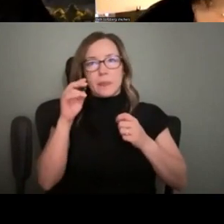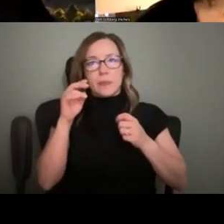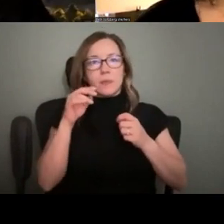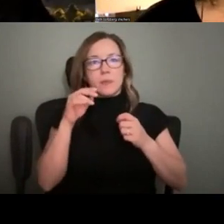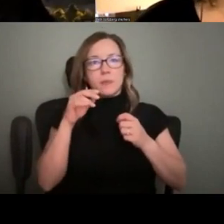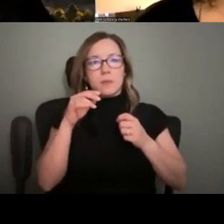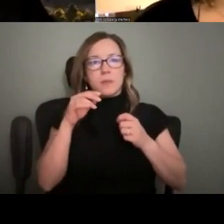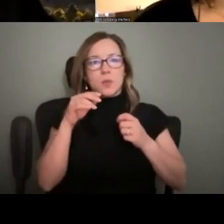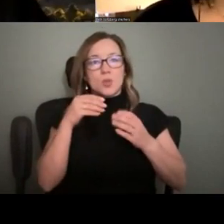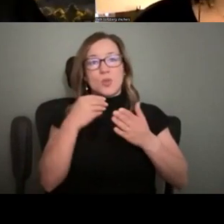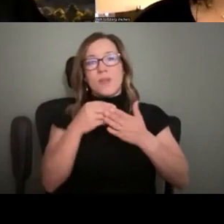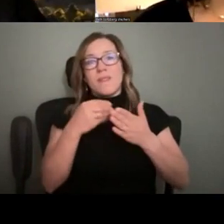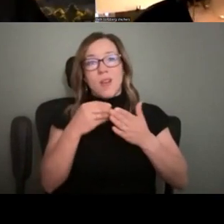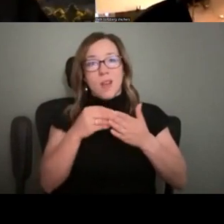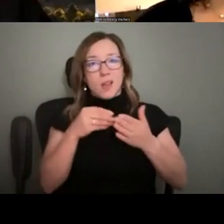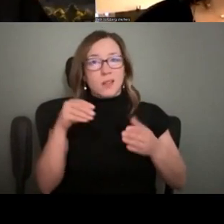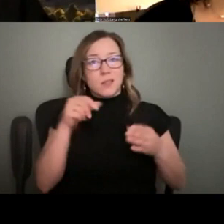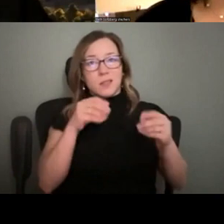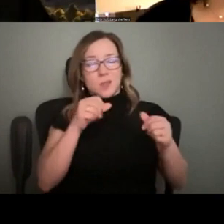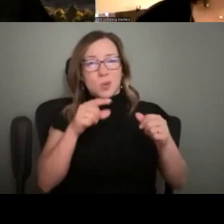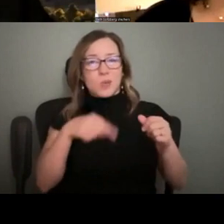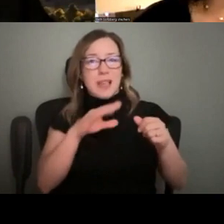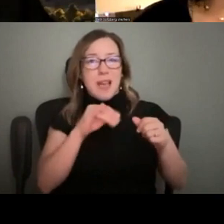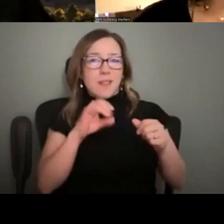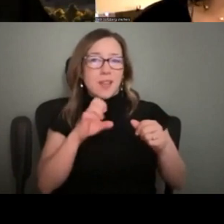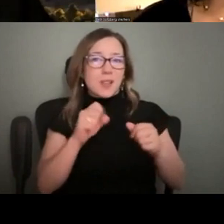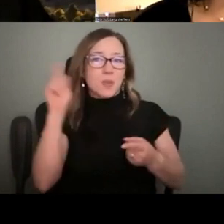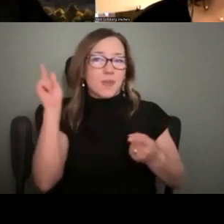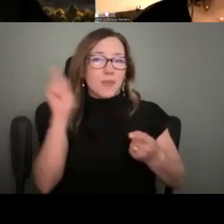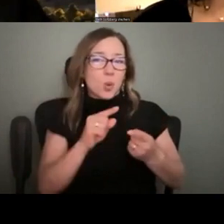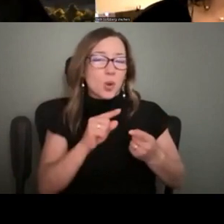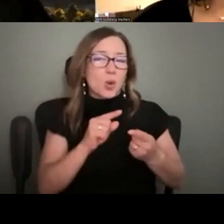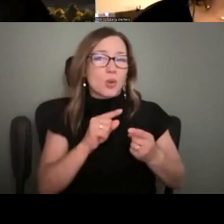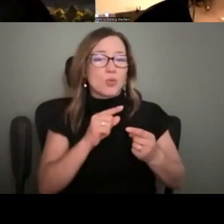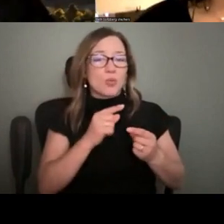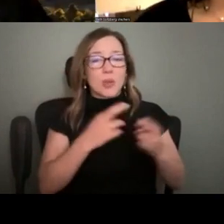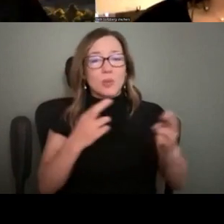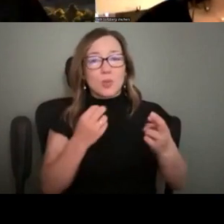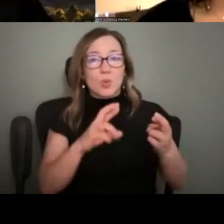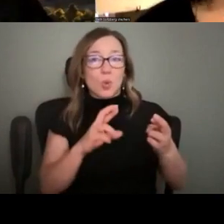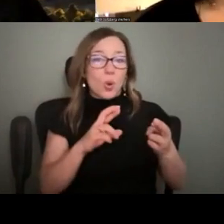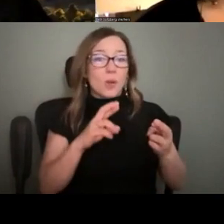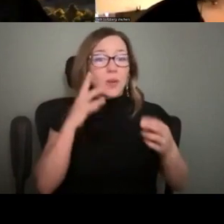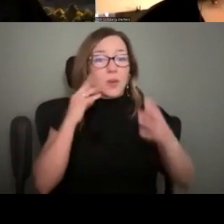in communities with fewer resources or facing more disparities.